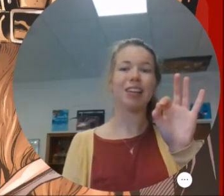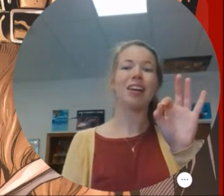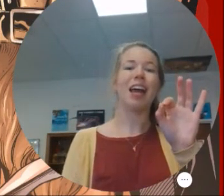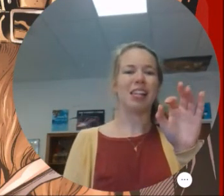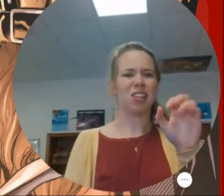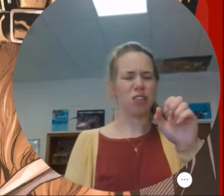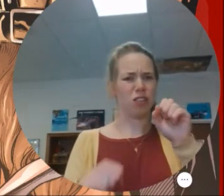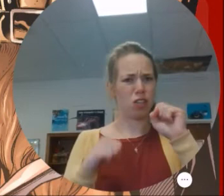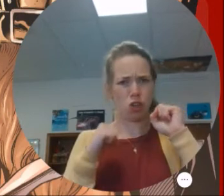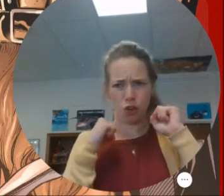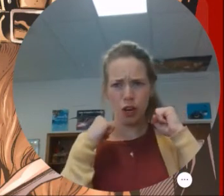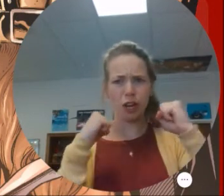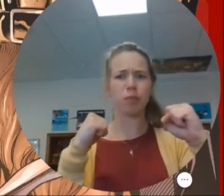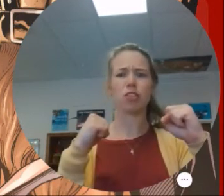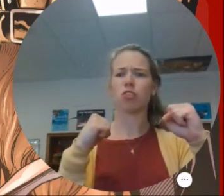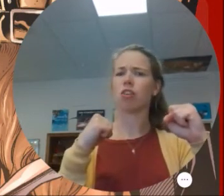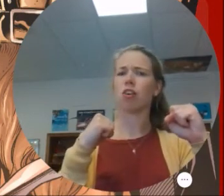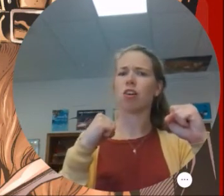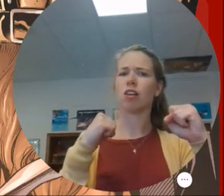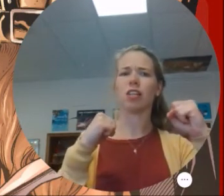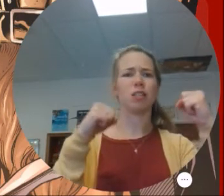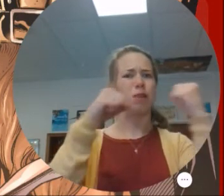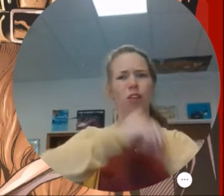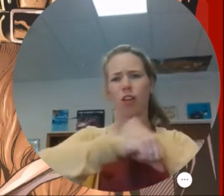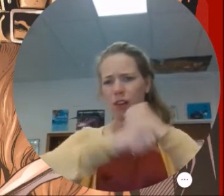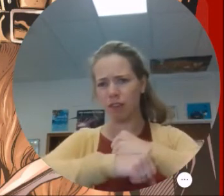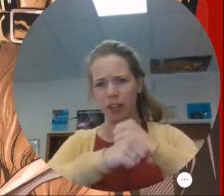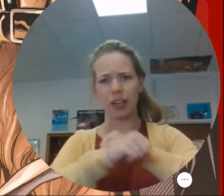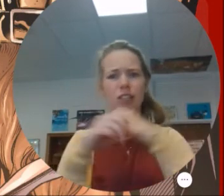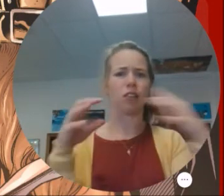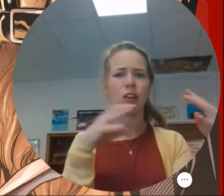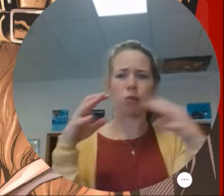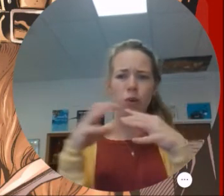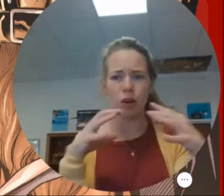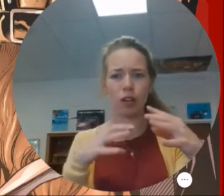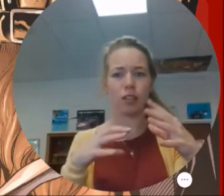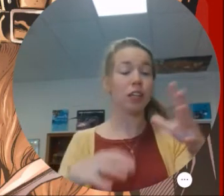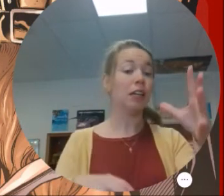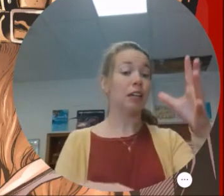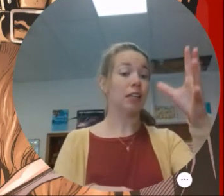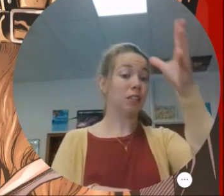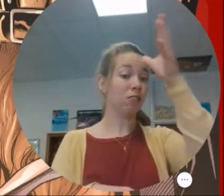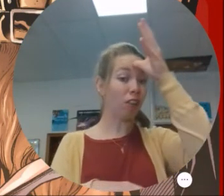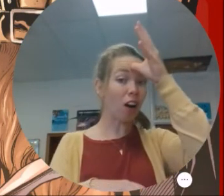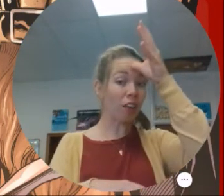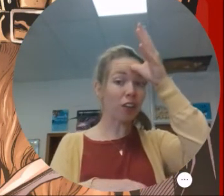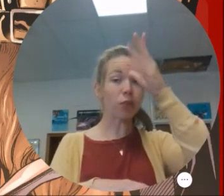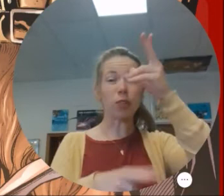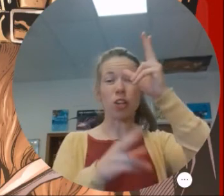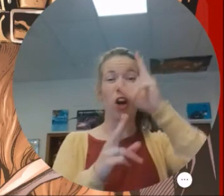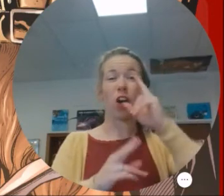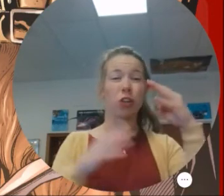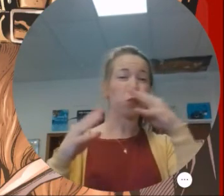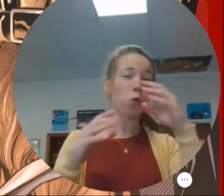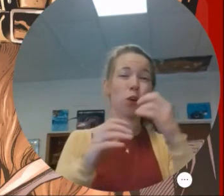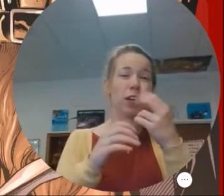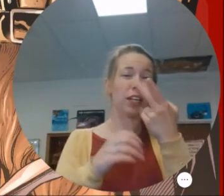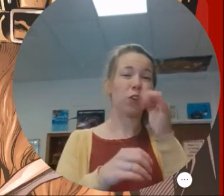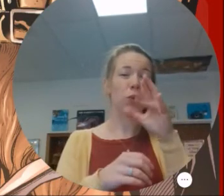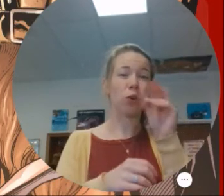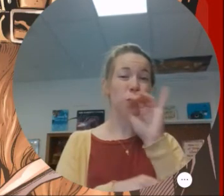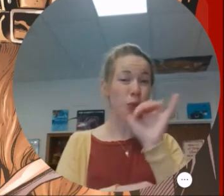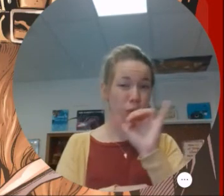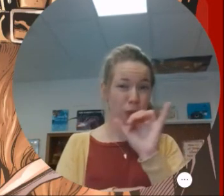Beowulf. And he is incredibly strong. He's been in a lot of fights, a lot of wars. His father was an honored